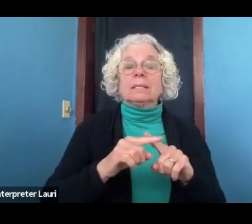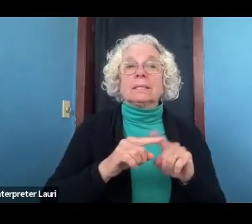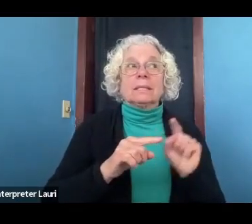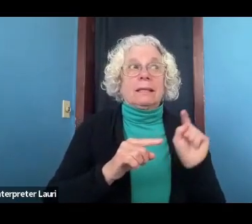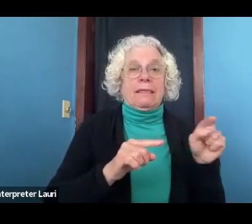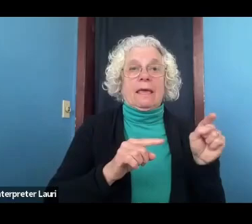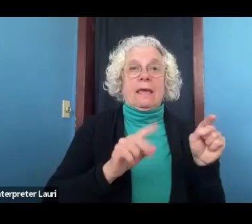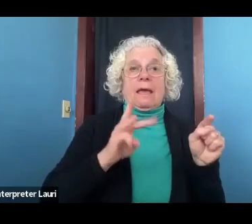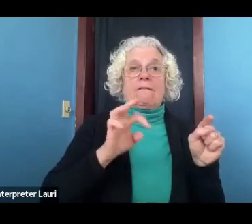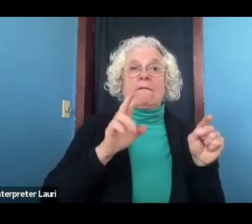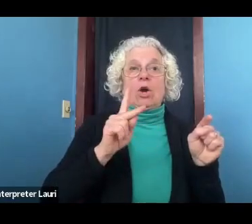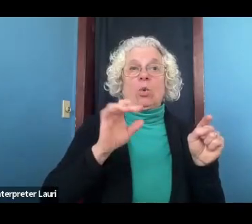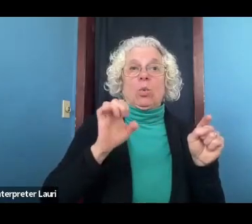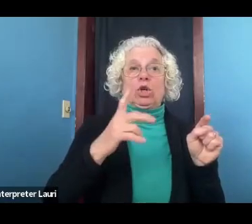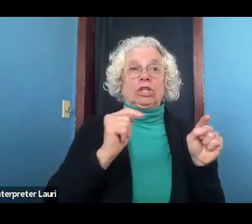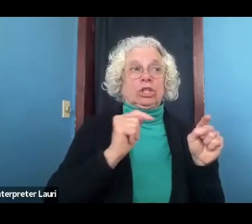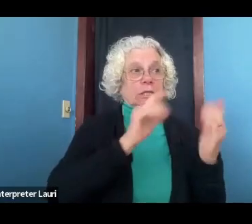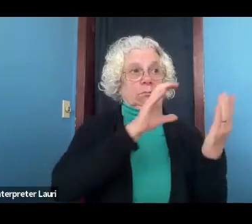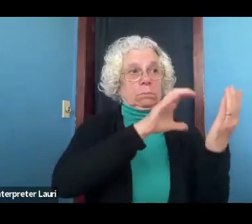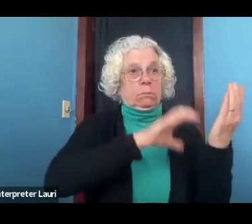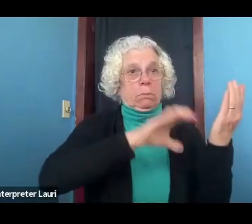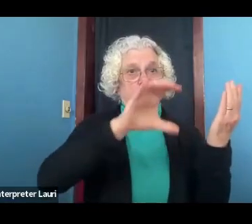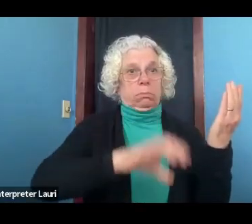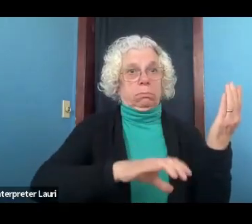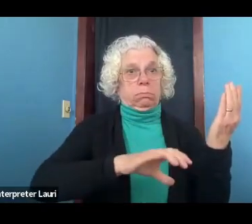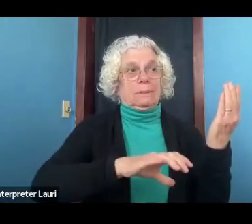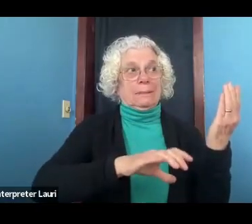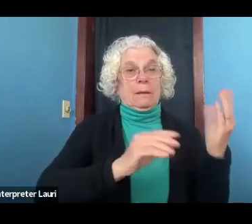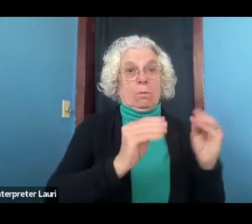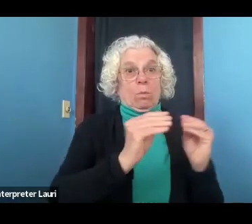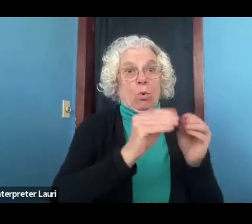also fill out that has more stuff you can fill out.